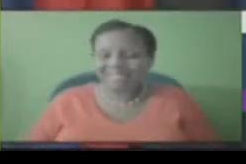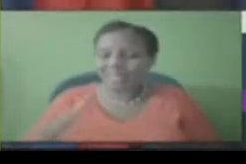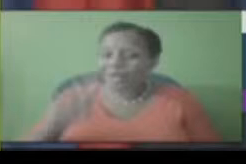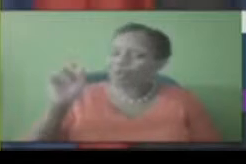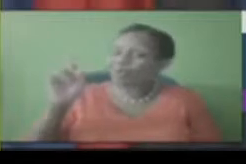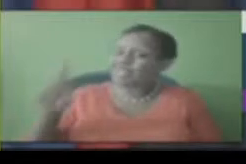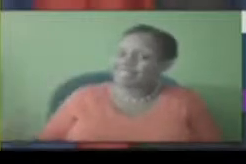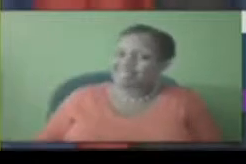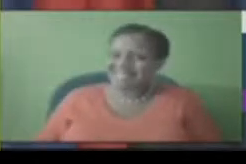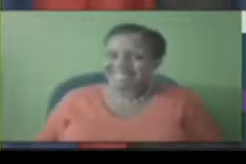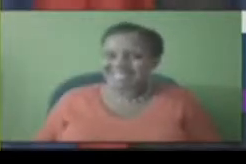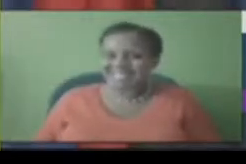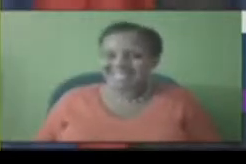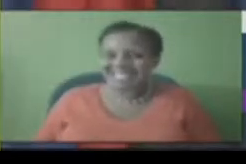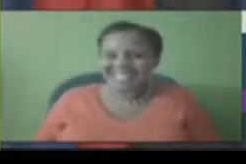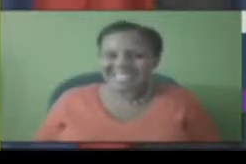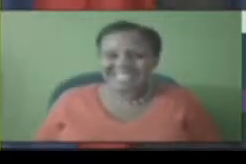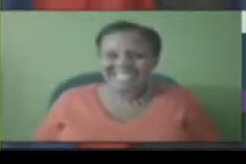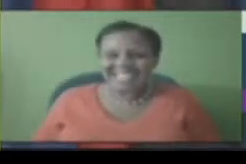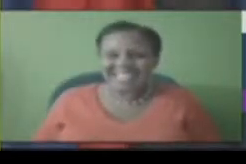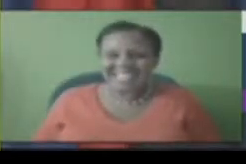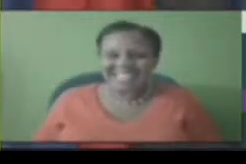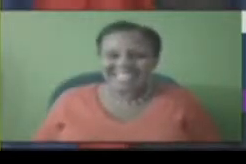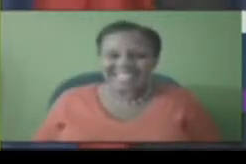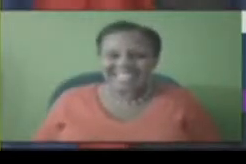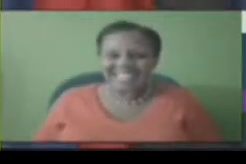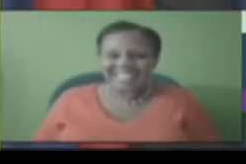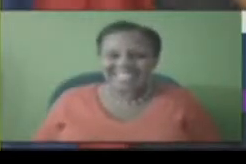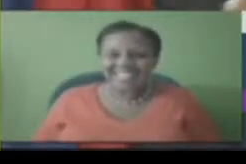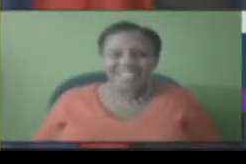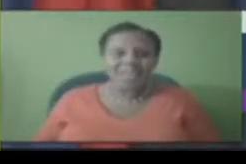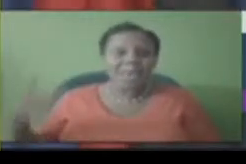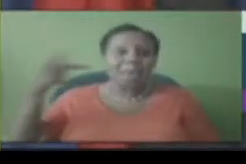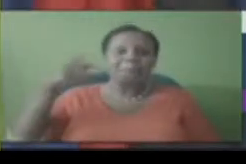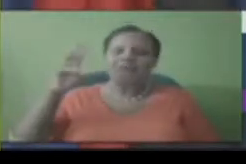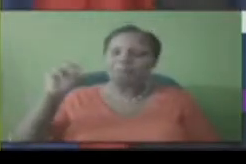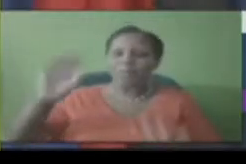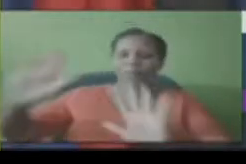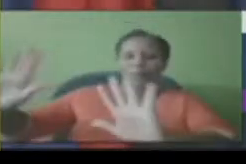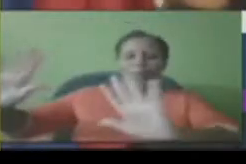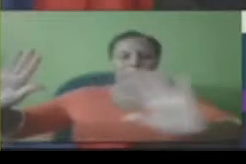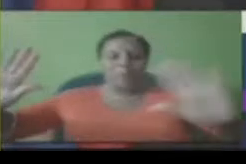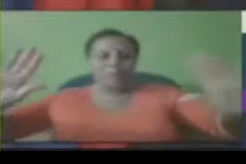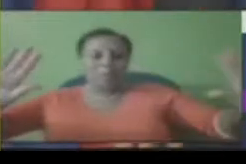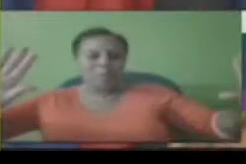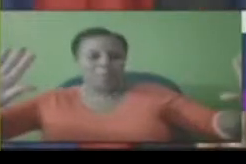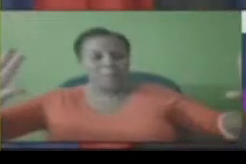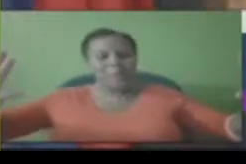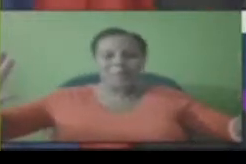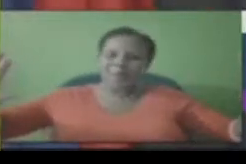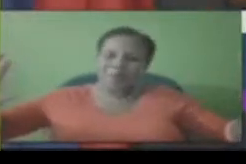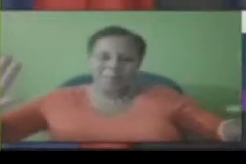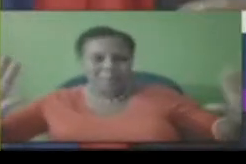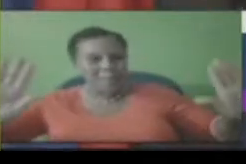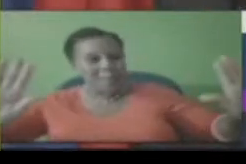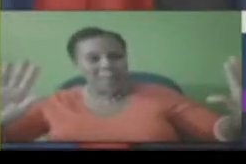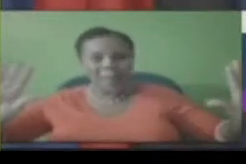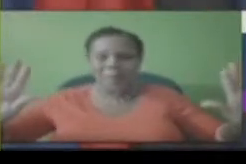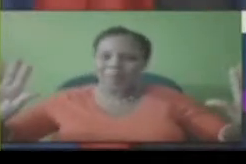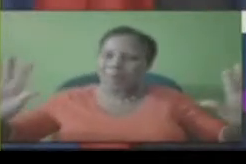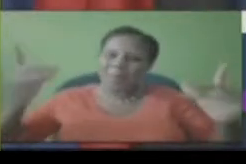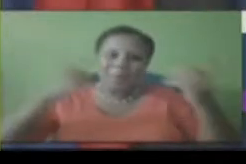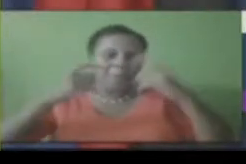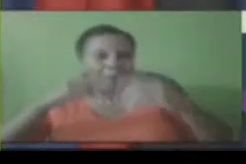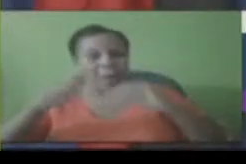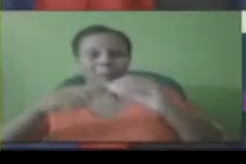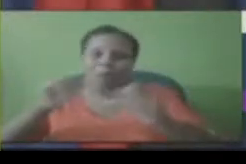exhausted the questions on COVID and its variants and vaccines and their programs. The Minister of Health this